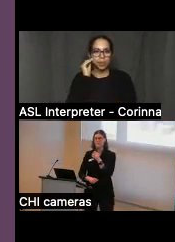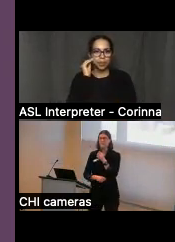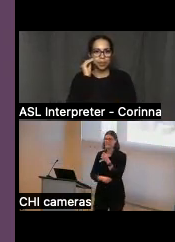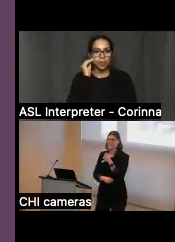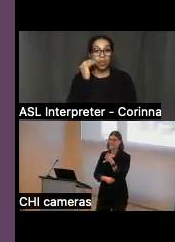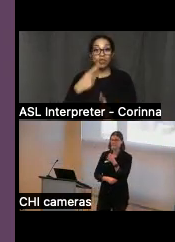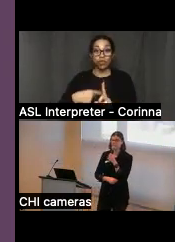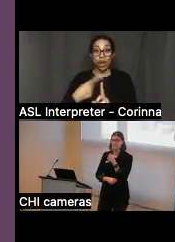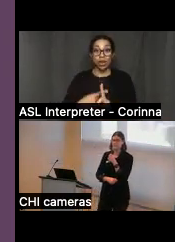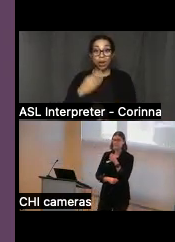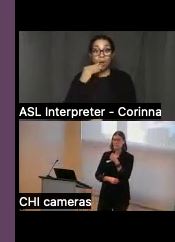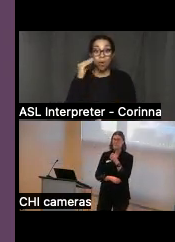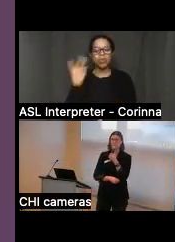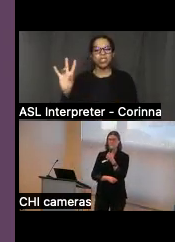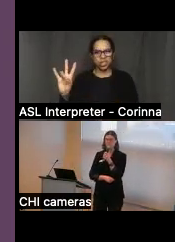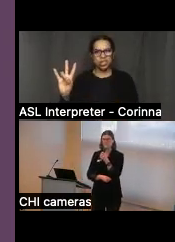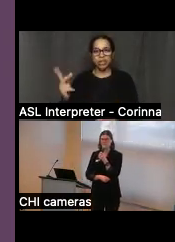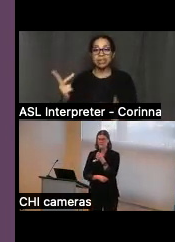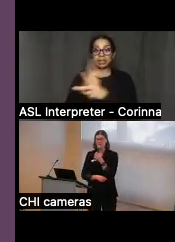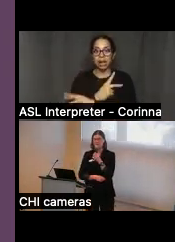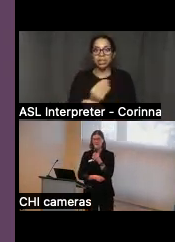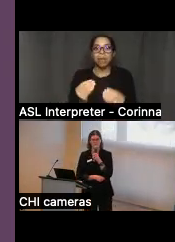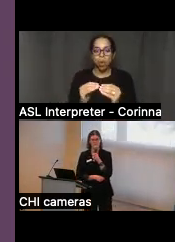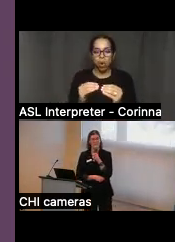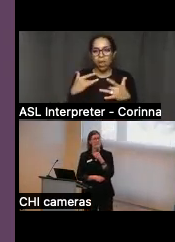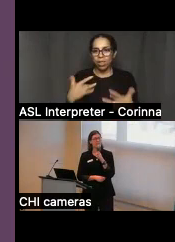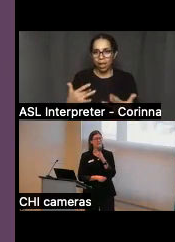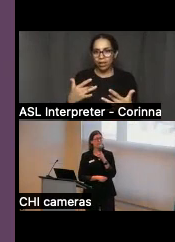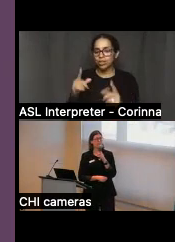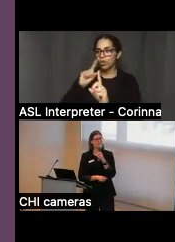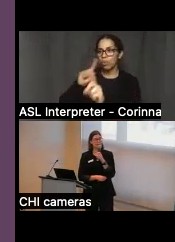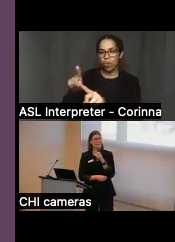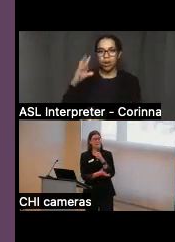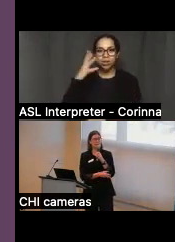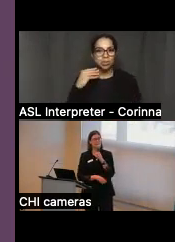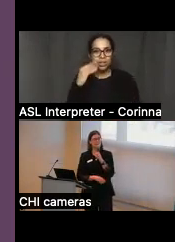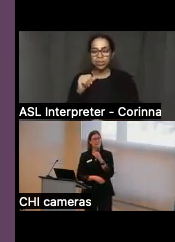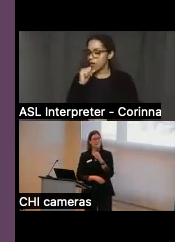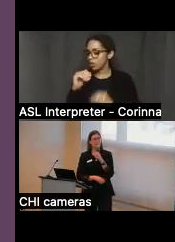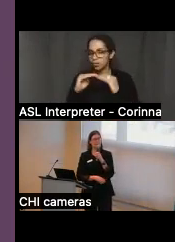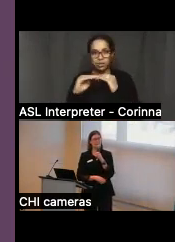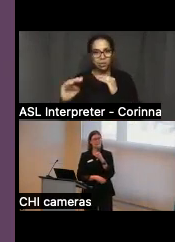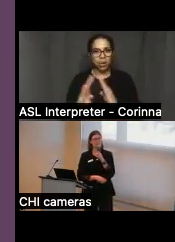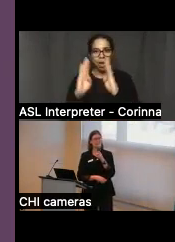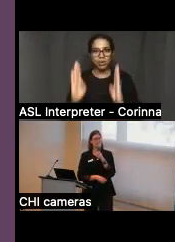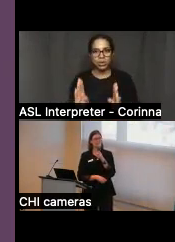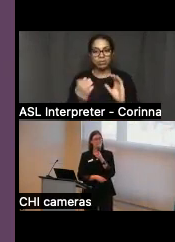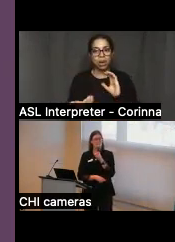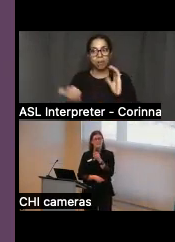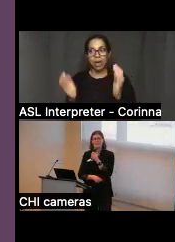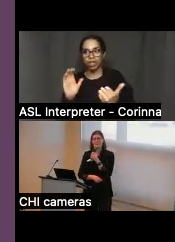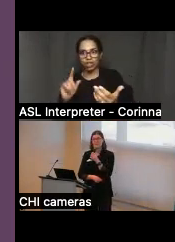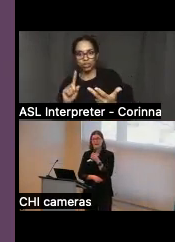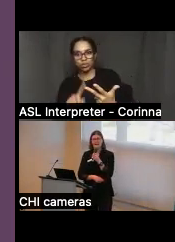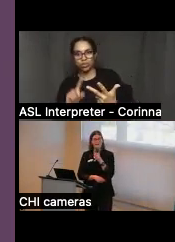times more likely to report experiencing unstable housing compared to those who own their homes. So when